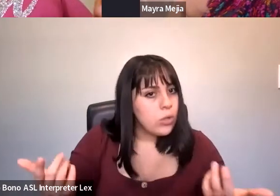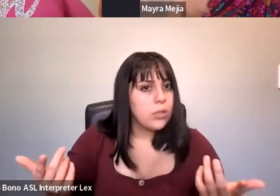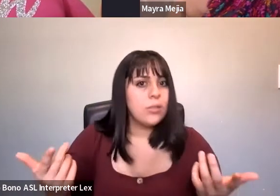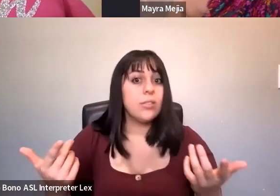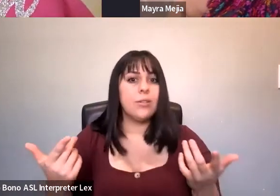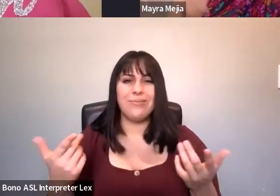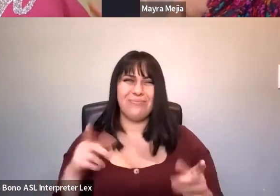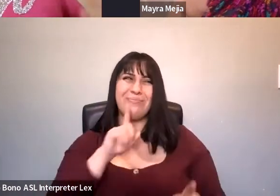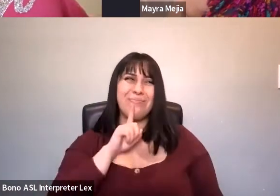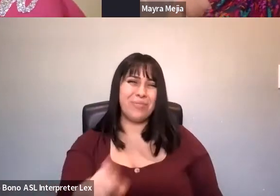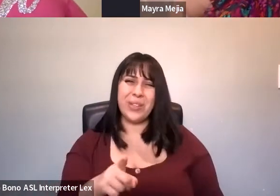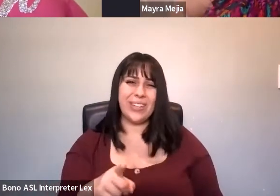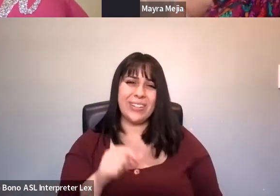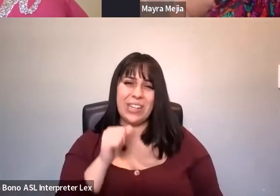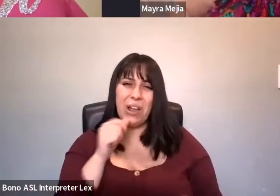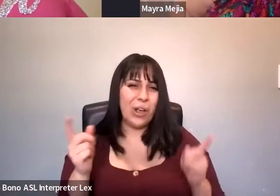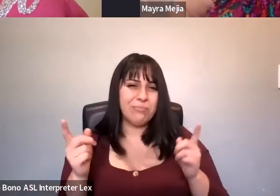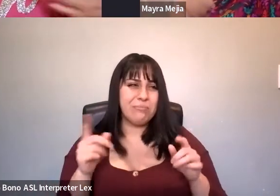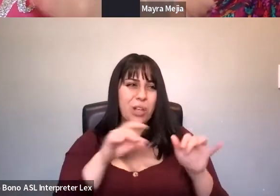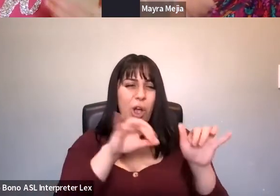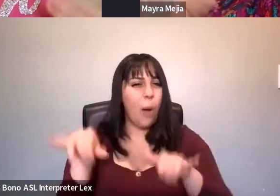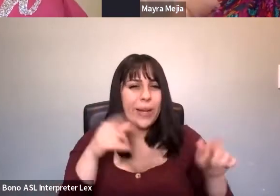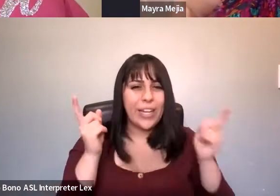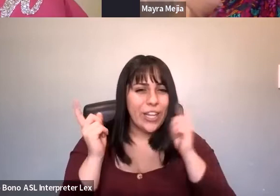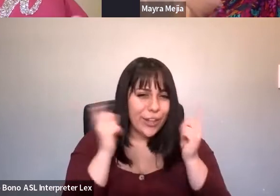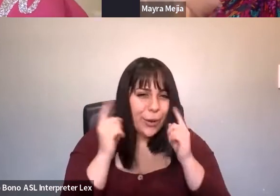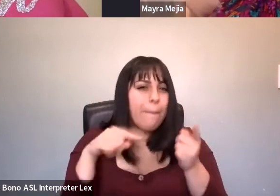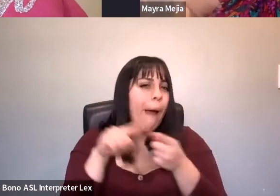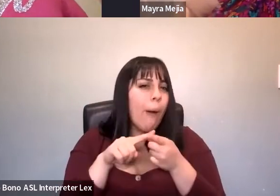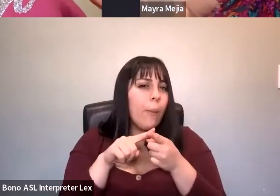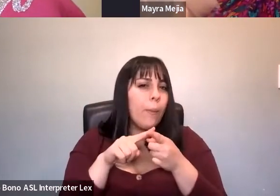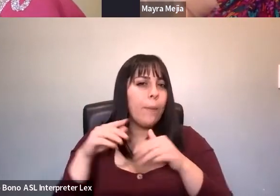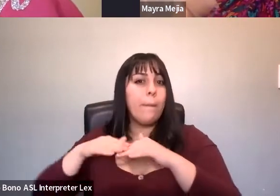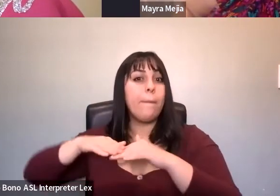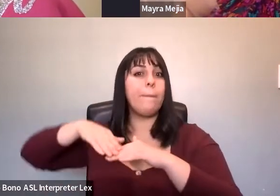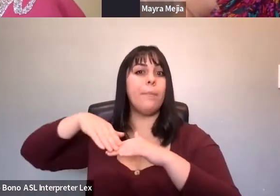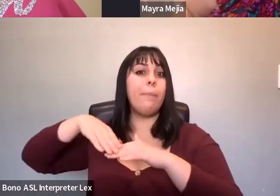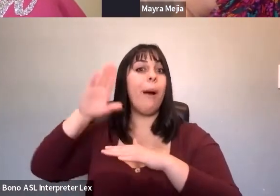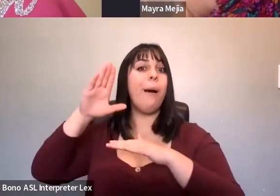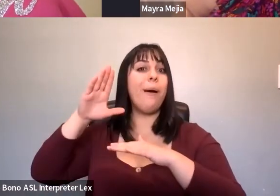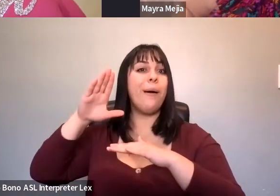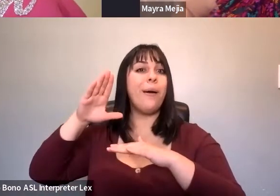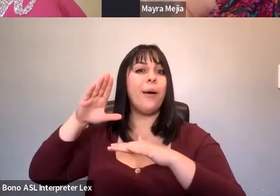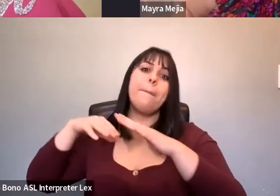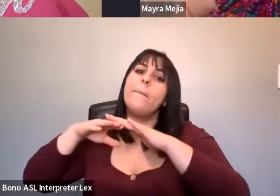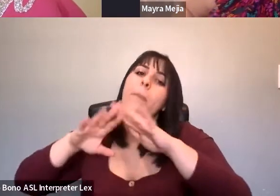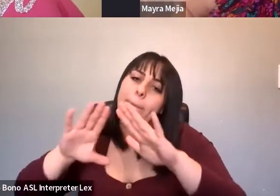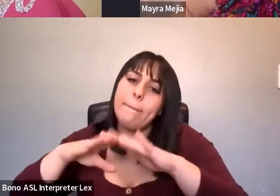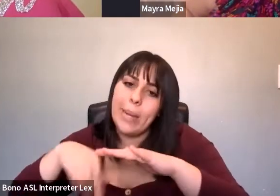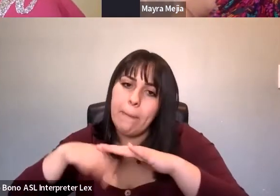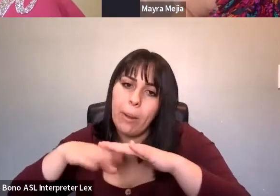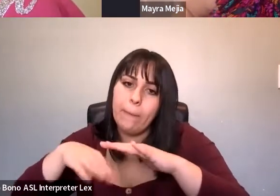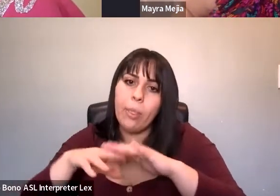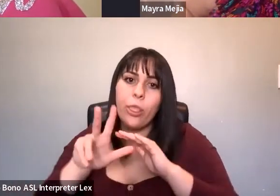a 3X. So I love when I see articles like the one you wrote that highlights, and showcases